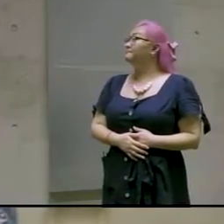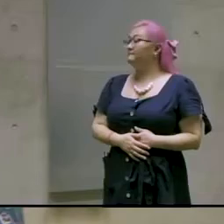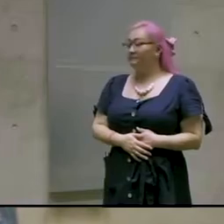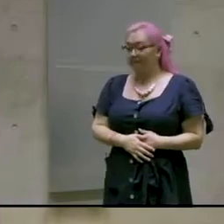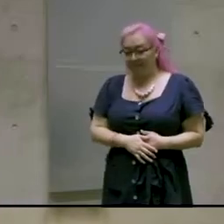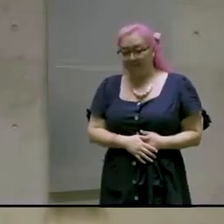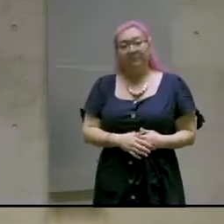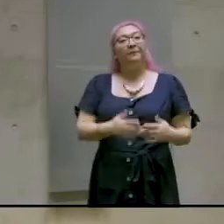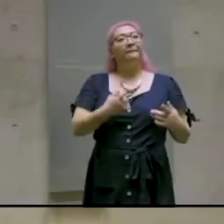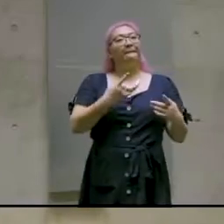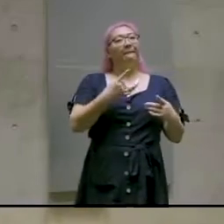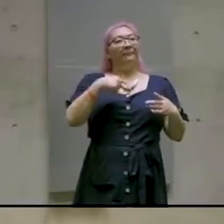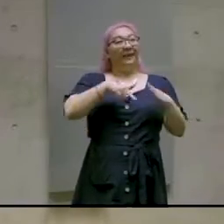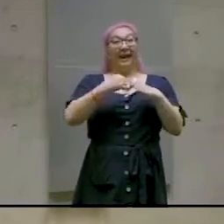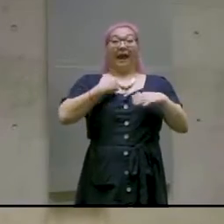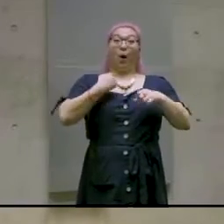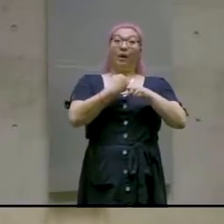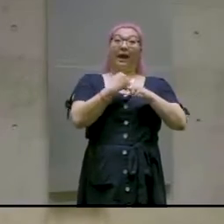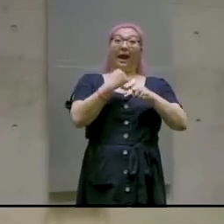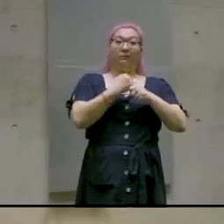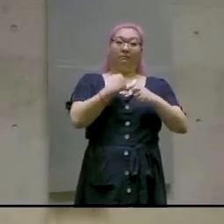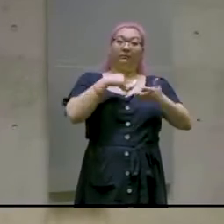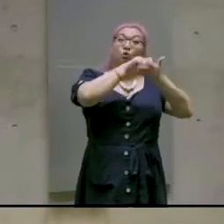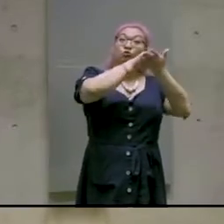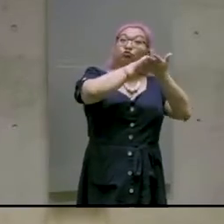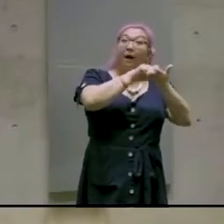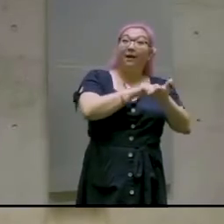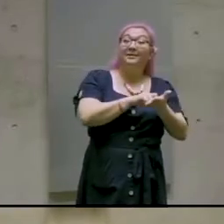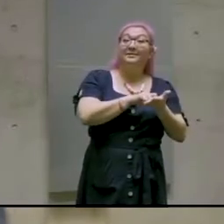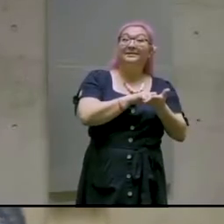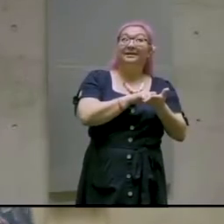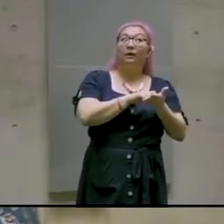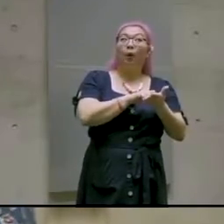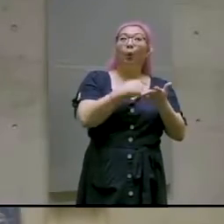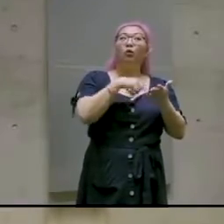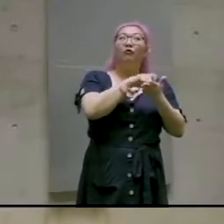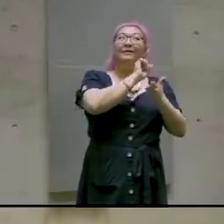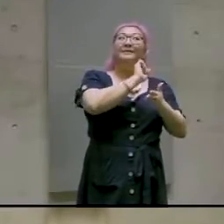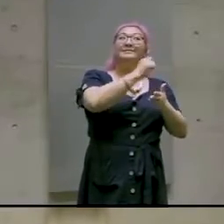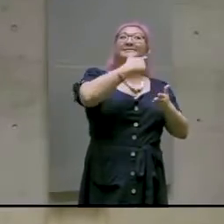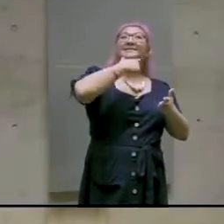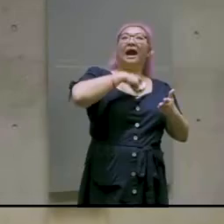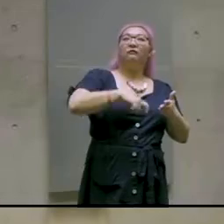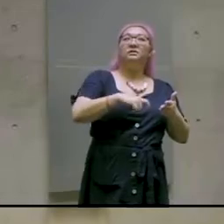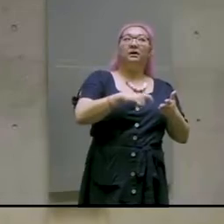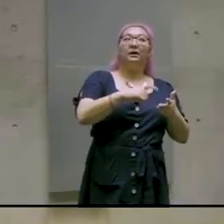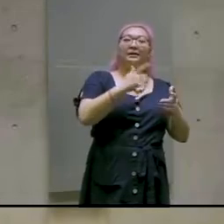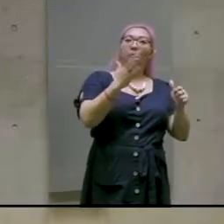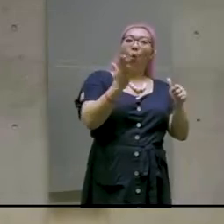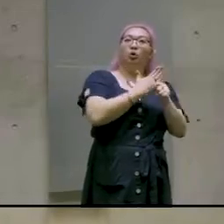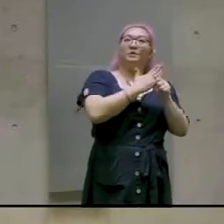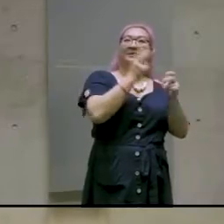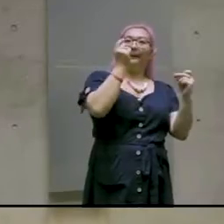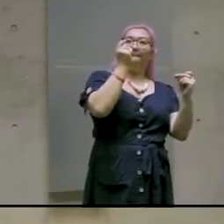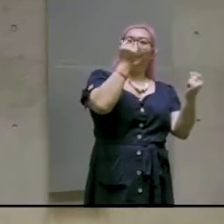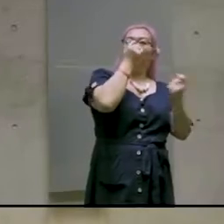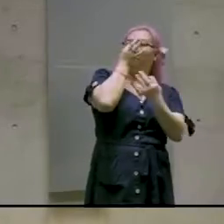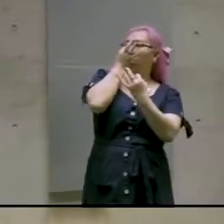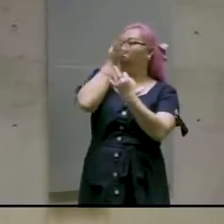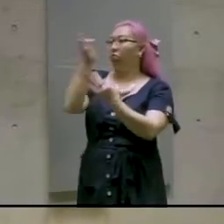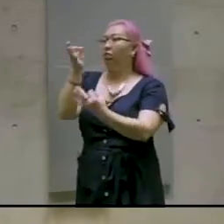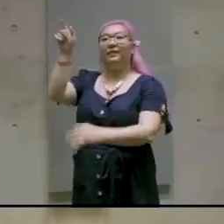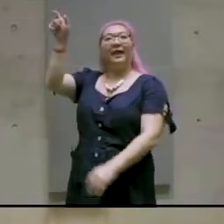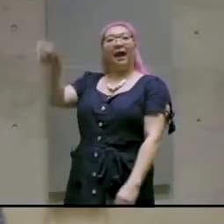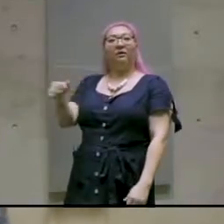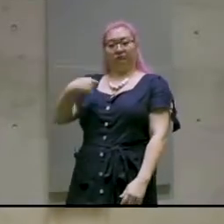player regardless, and we assumed that he was interested from the outset. However, even within this context, the player has to pass kind of a